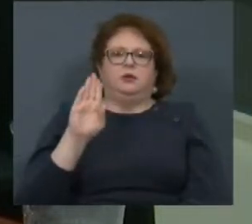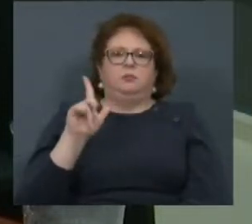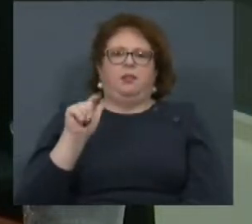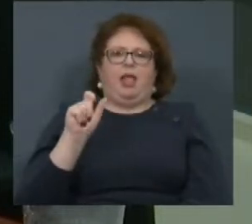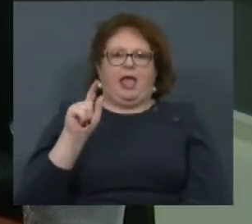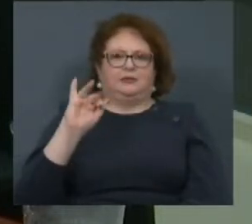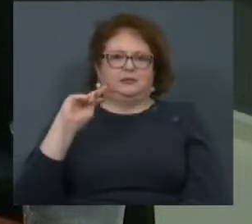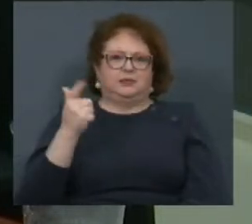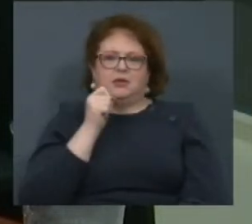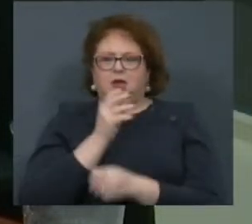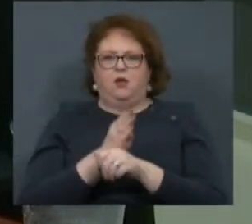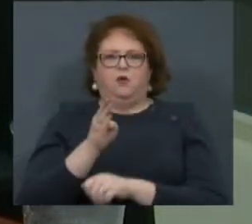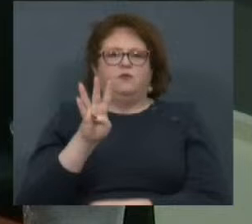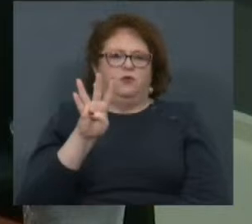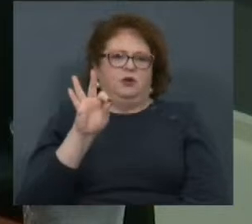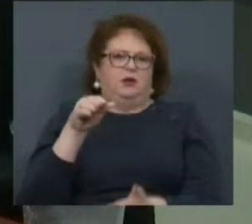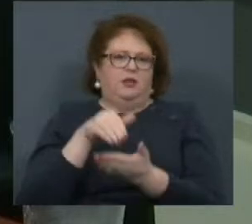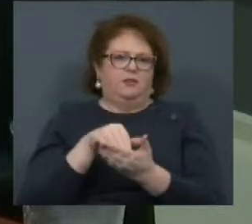not to exceed